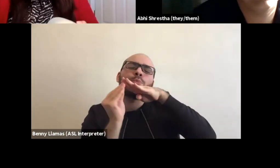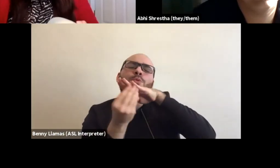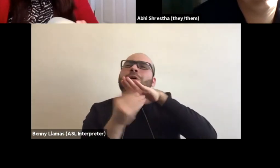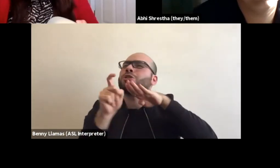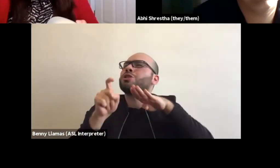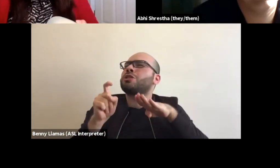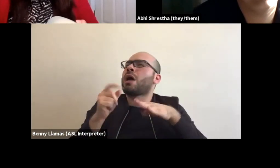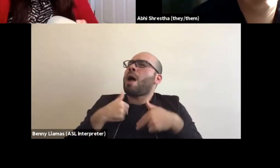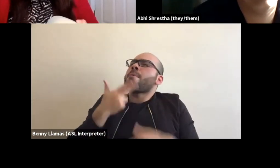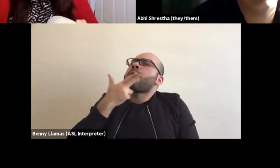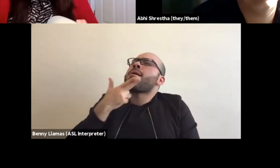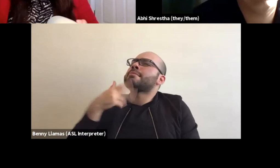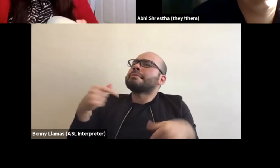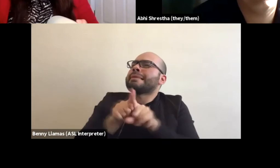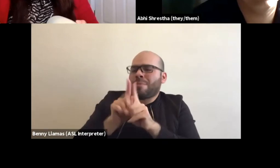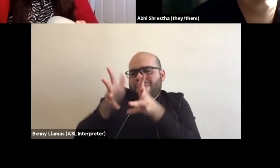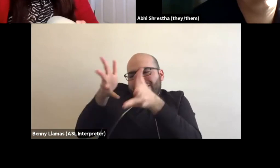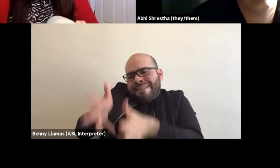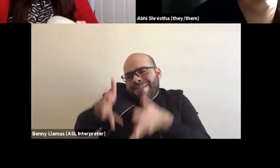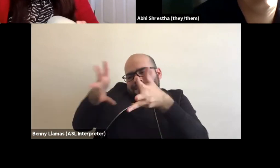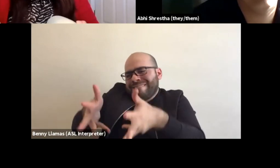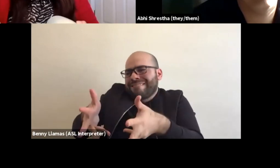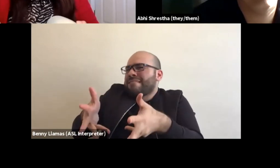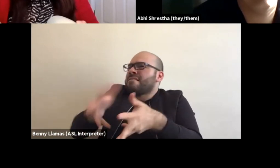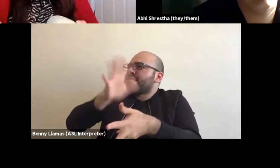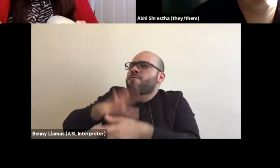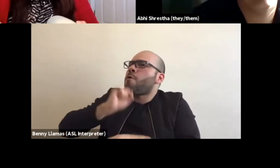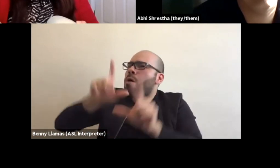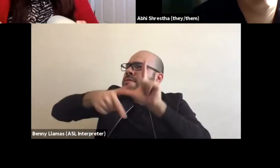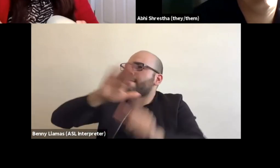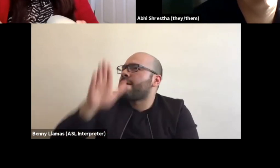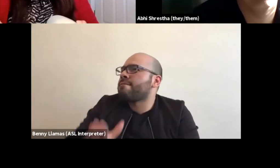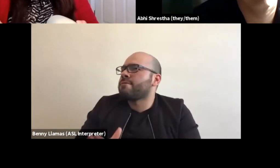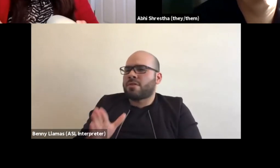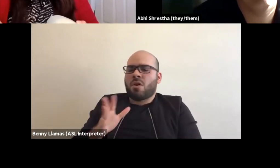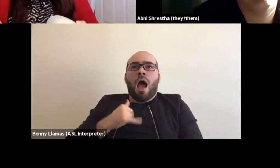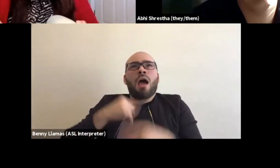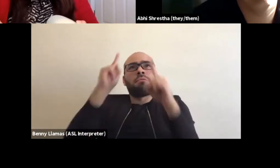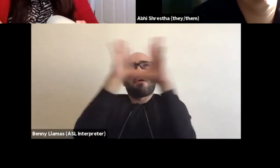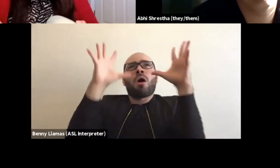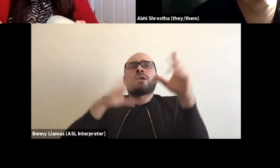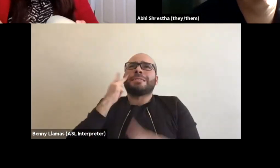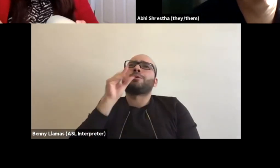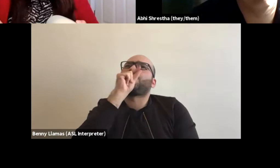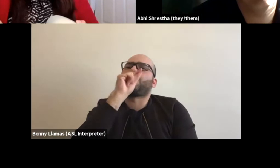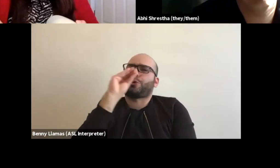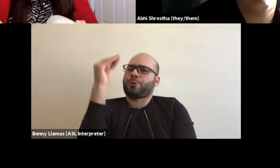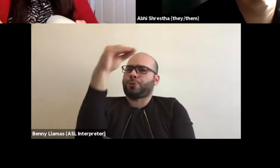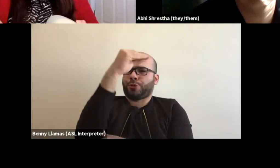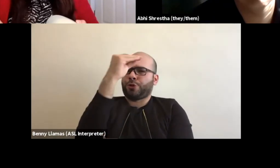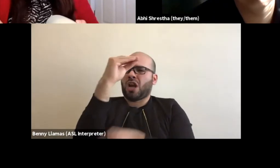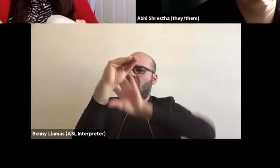saw myself snapping a swan's neck. I needed to air out my eyes, the droplets on a spider web and the grace